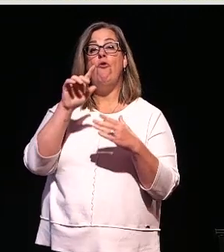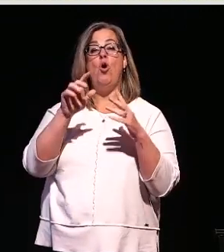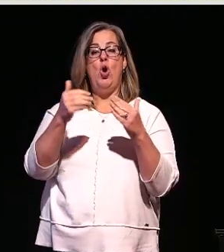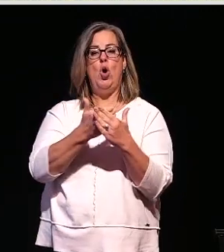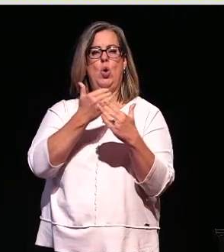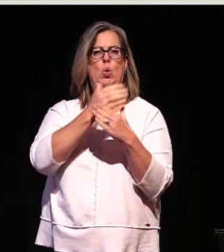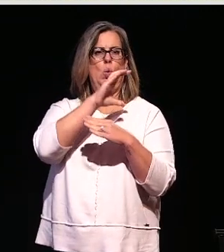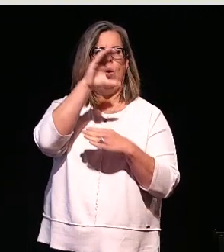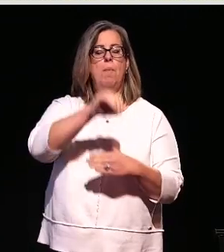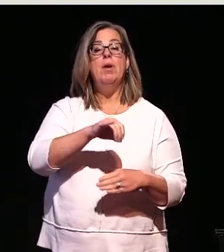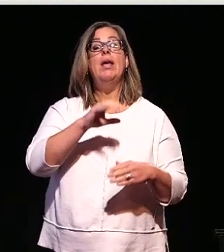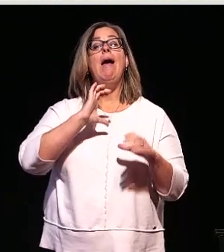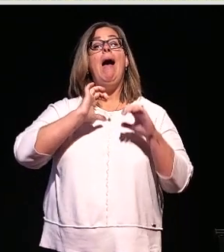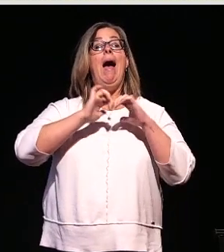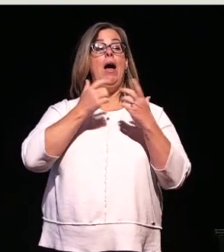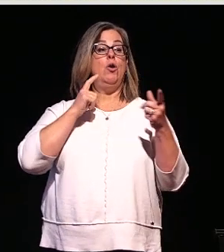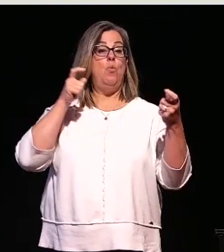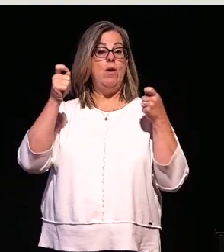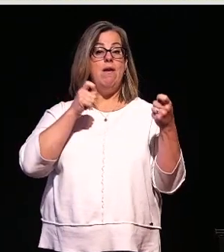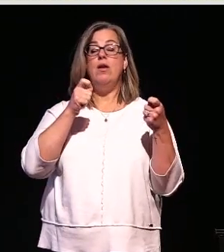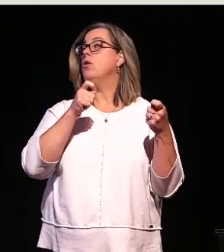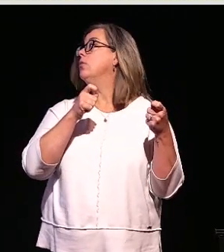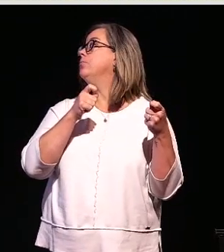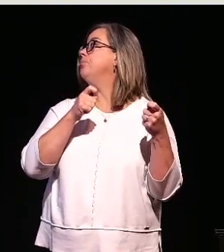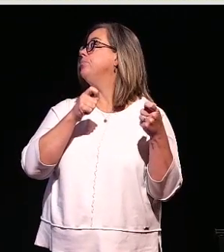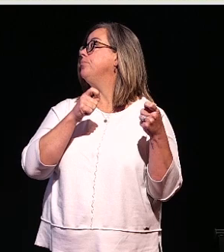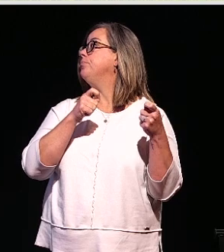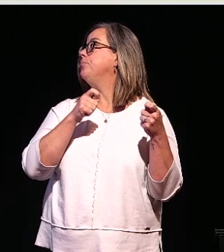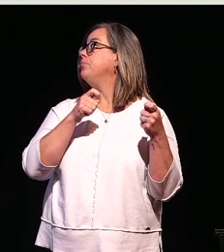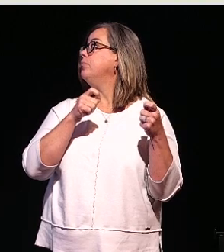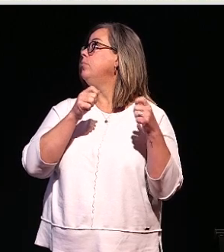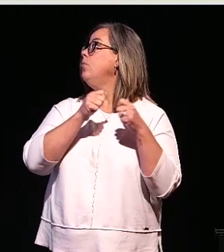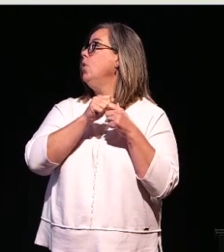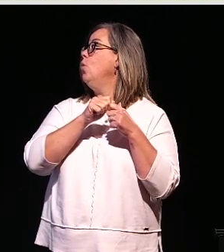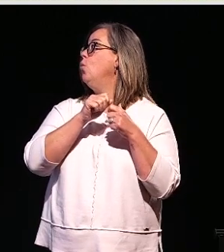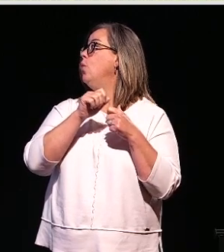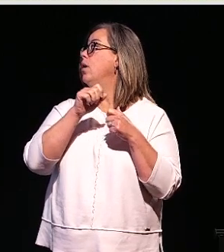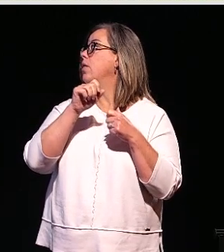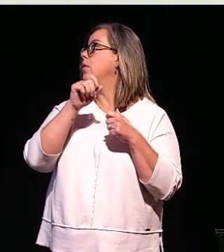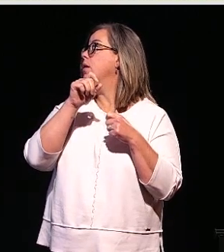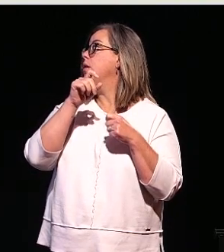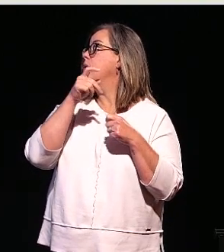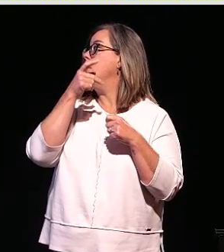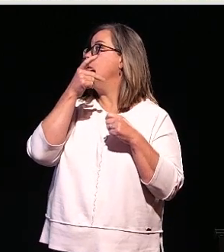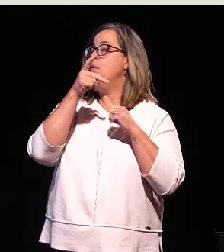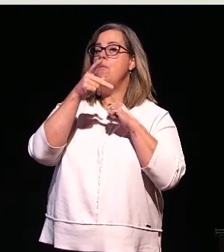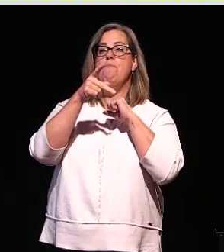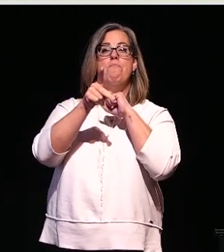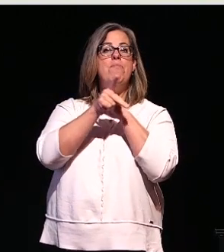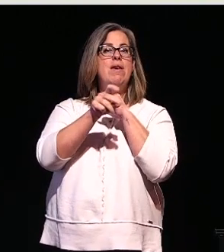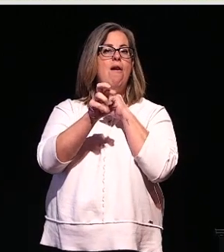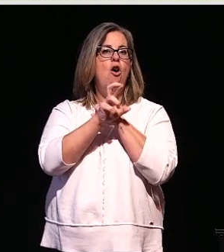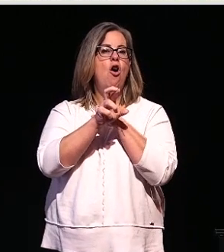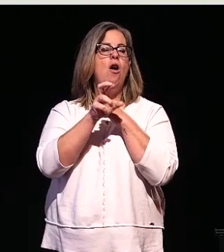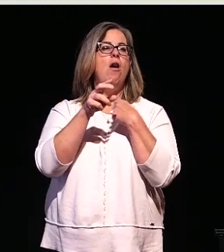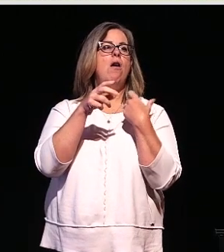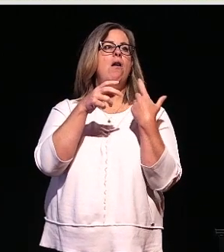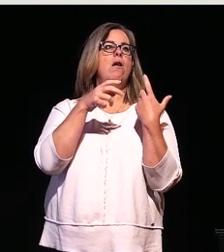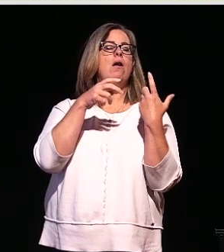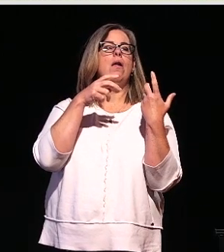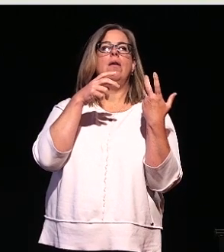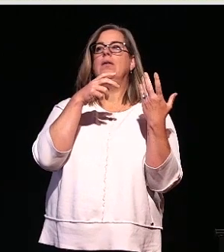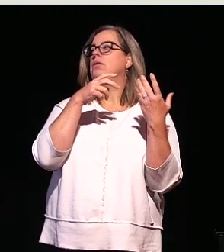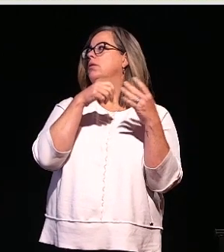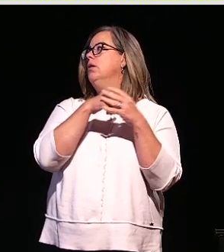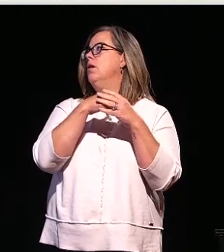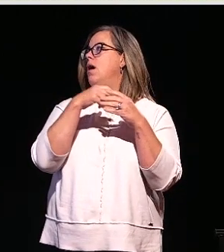The way we handled that was through guerrilla PR. I landed us unpaid organic placements in New York Times, Wirecutter, and